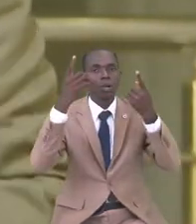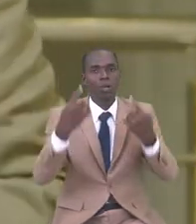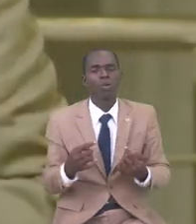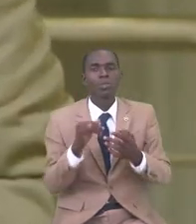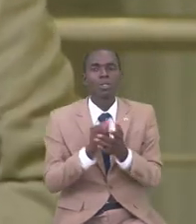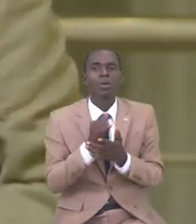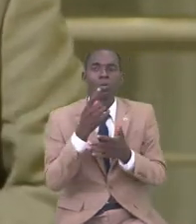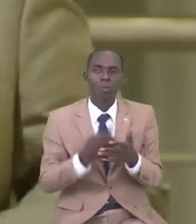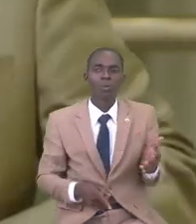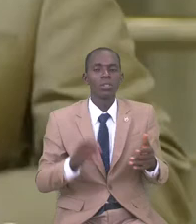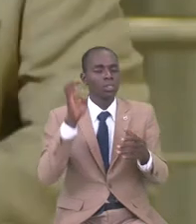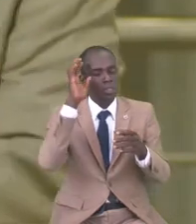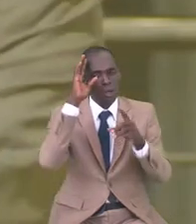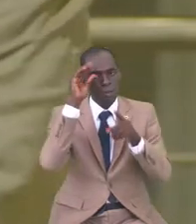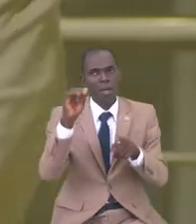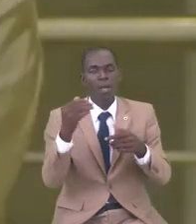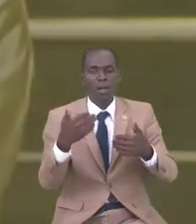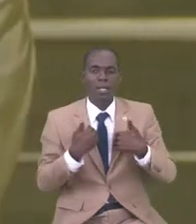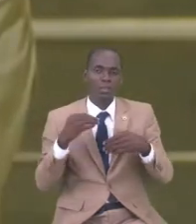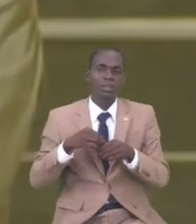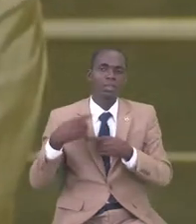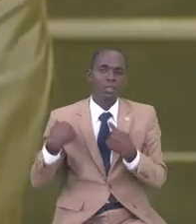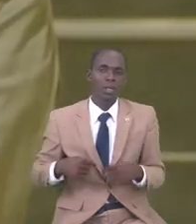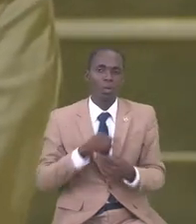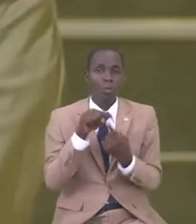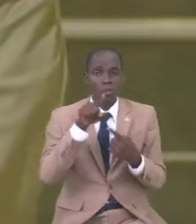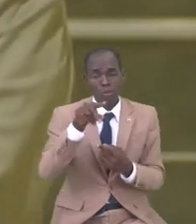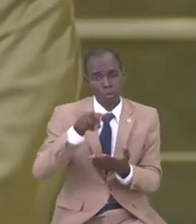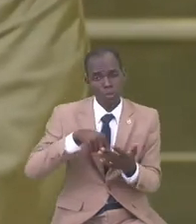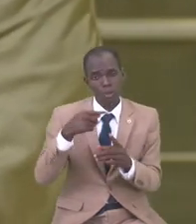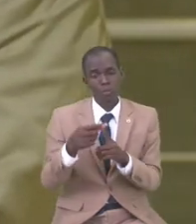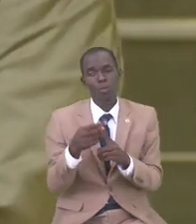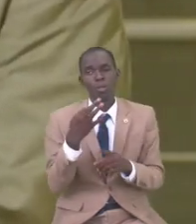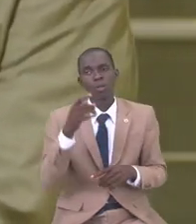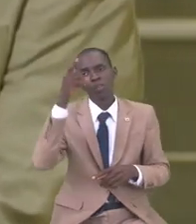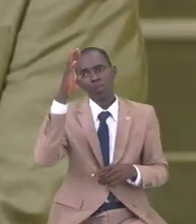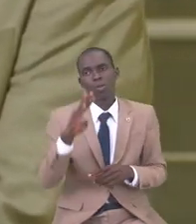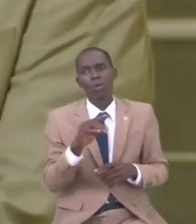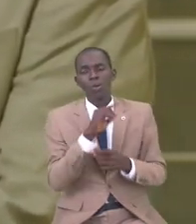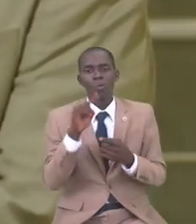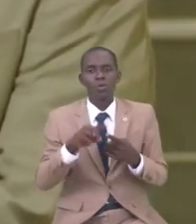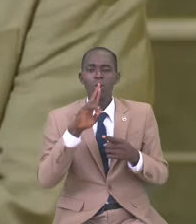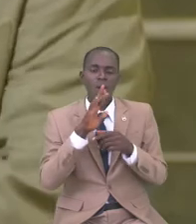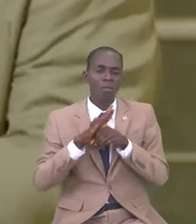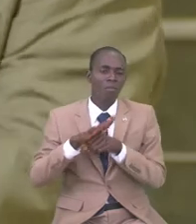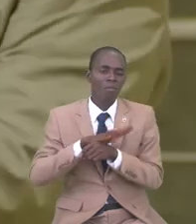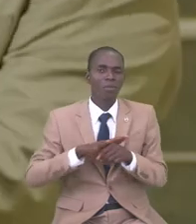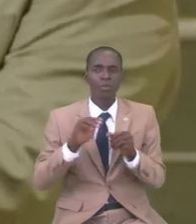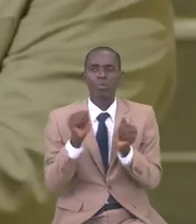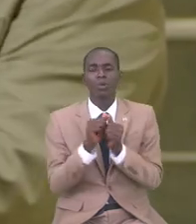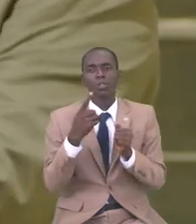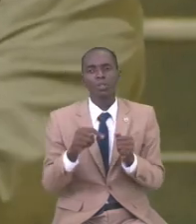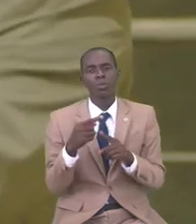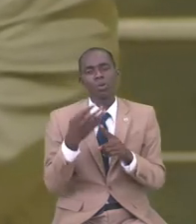he had in his heart. When you read the word of God, When you are saturated with the word of God, when